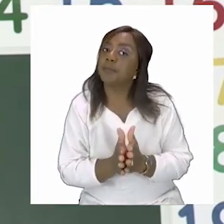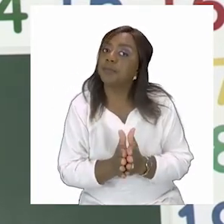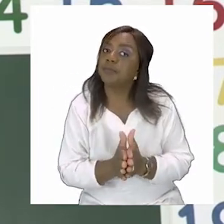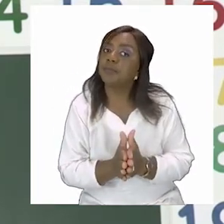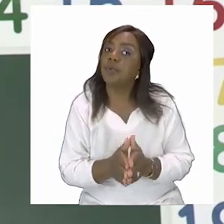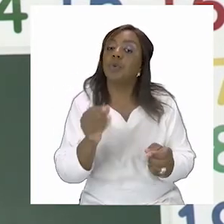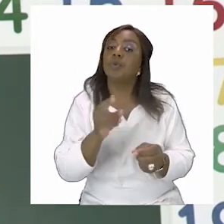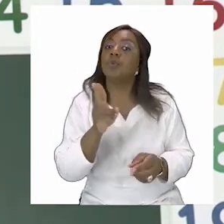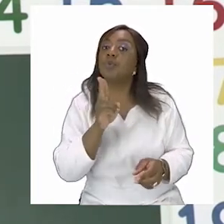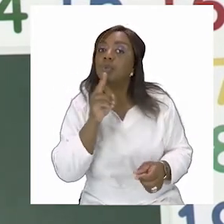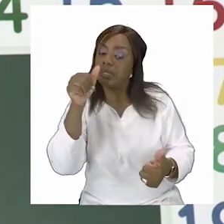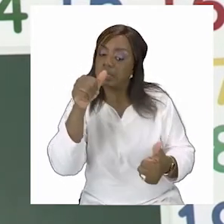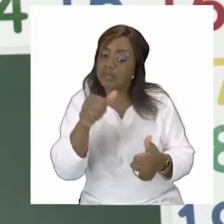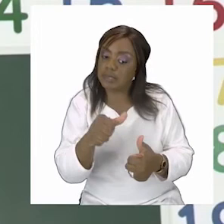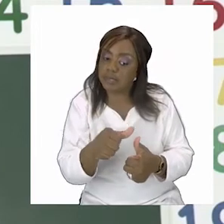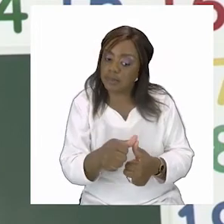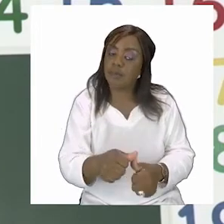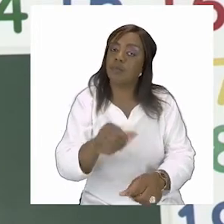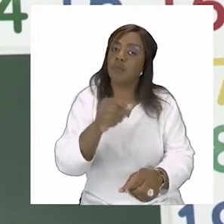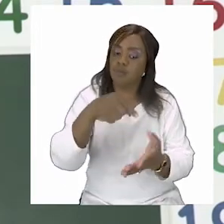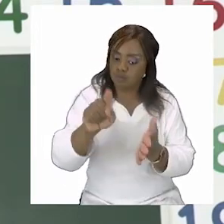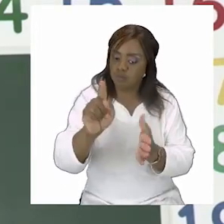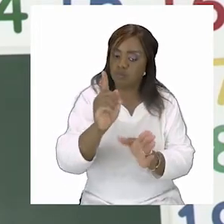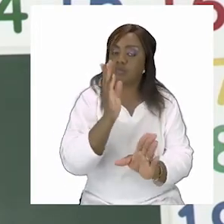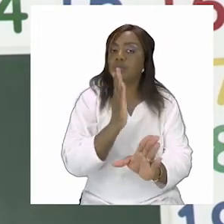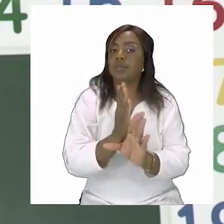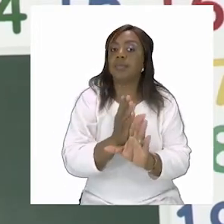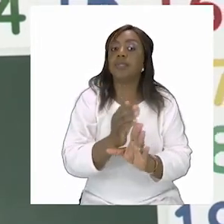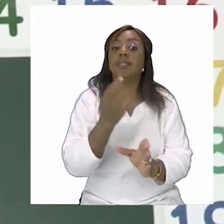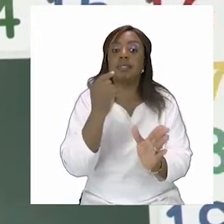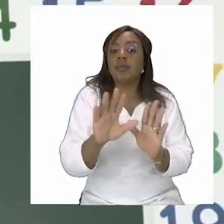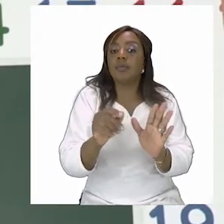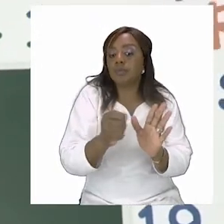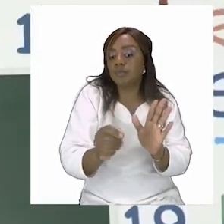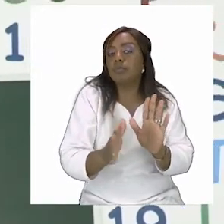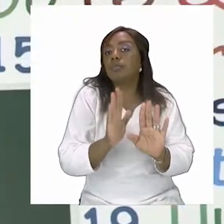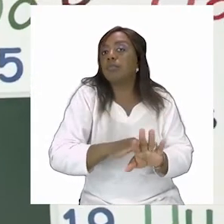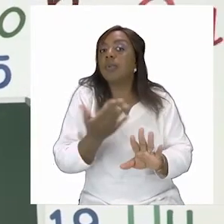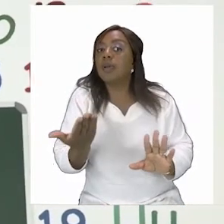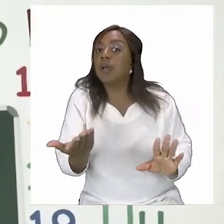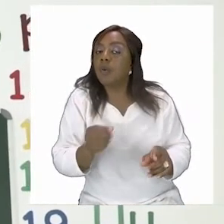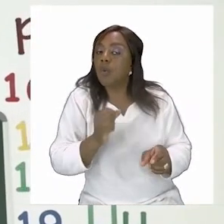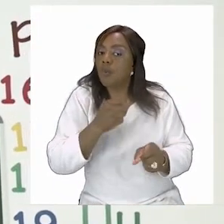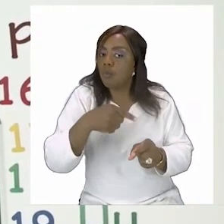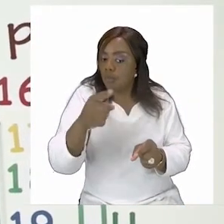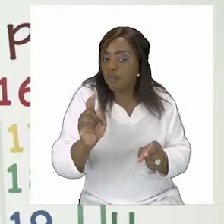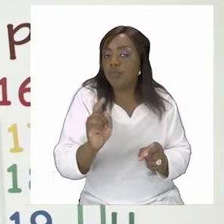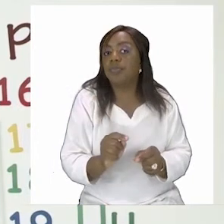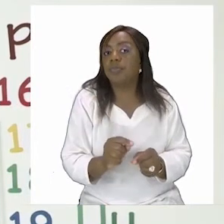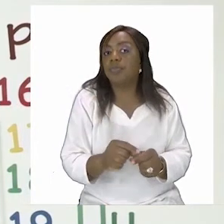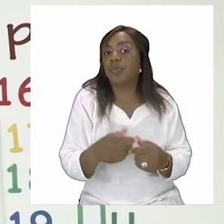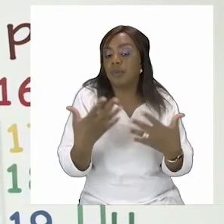answering, you answer correctly. Check the spellings of the number names before you say you are done with